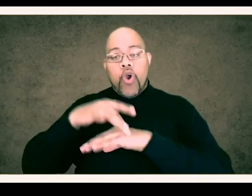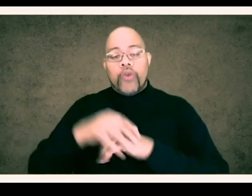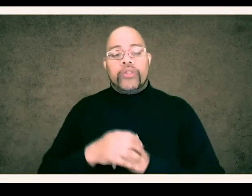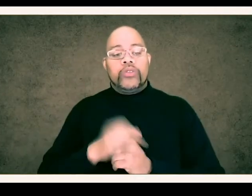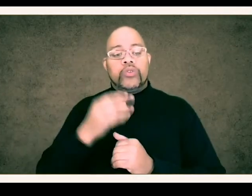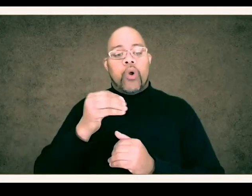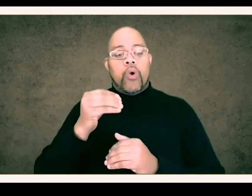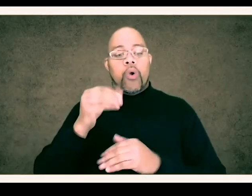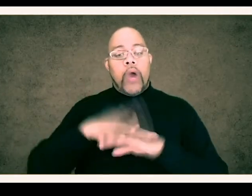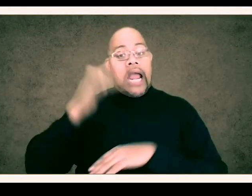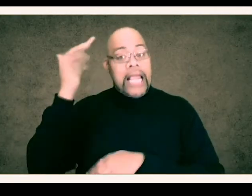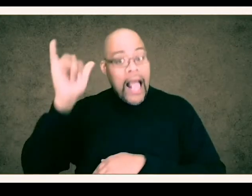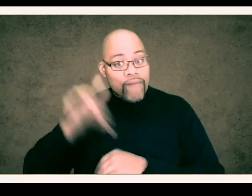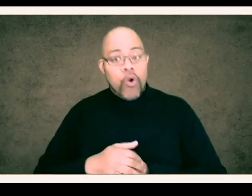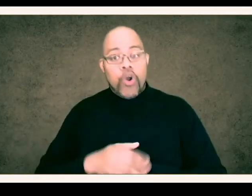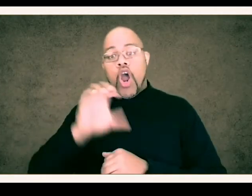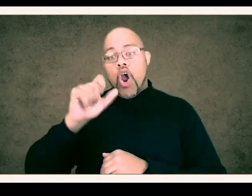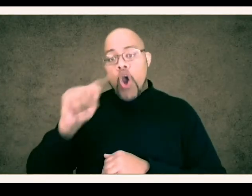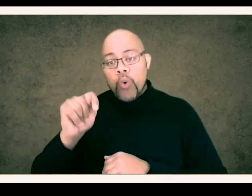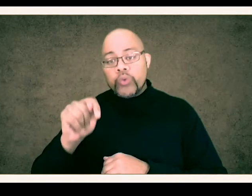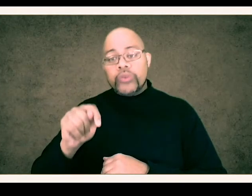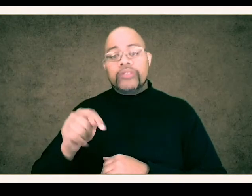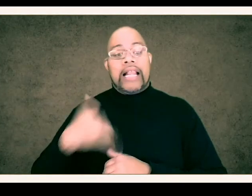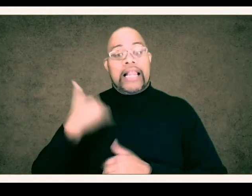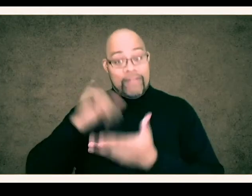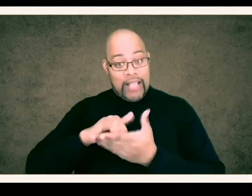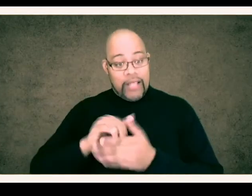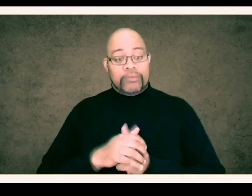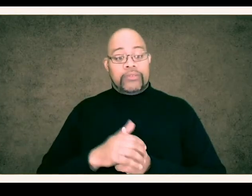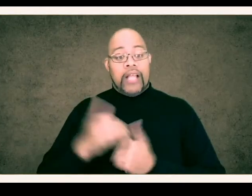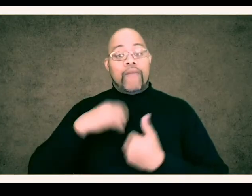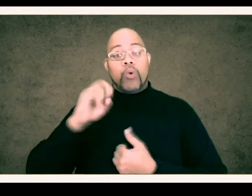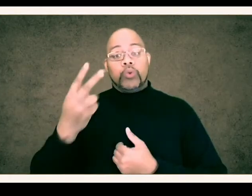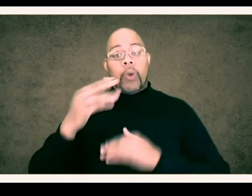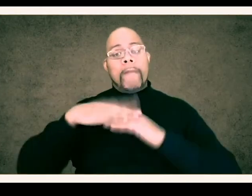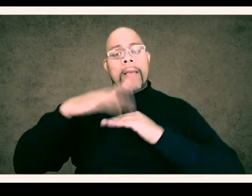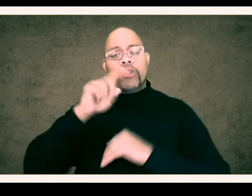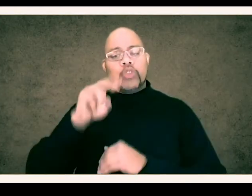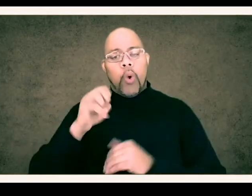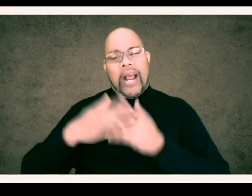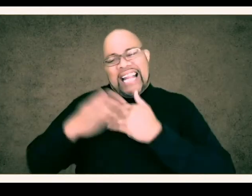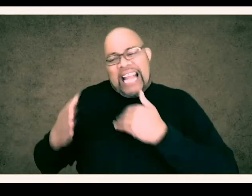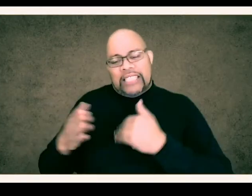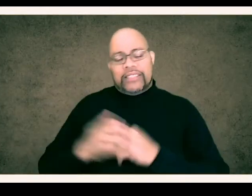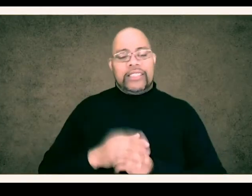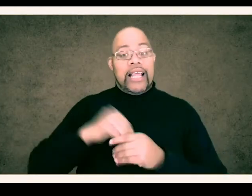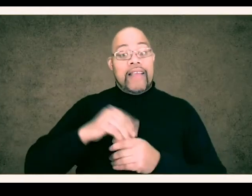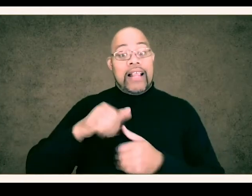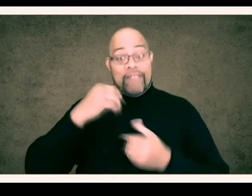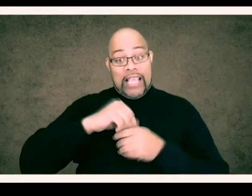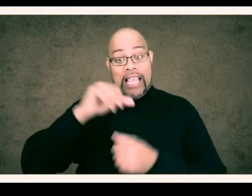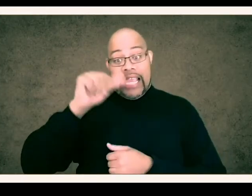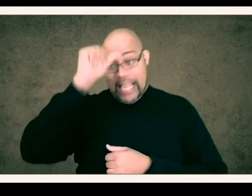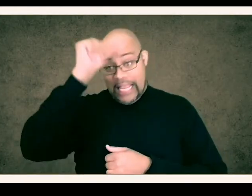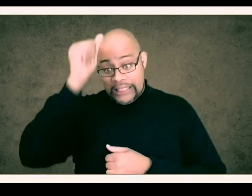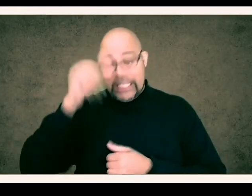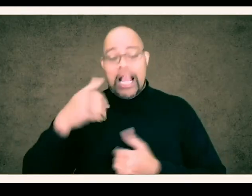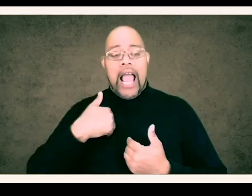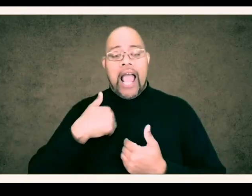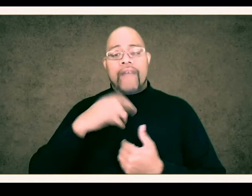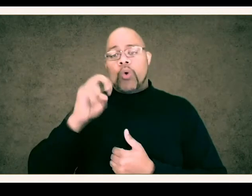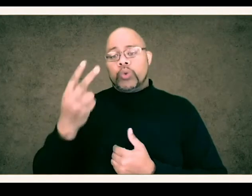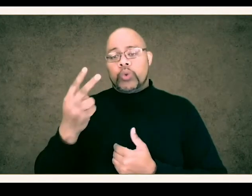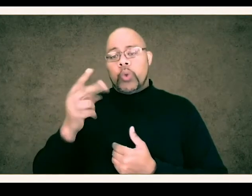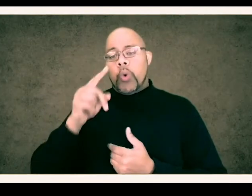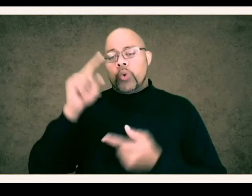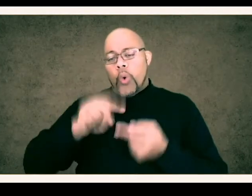So on the California coast, if you live in the state of California, you have oxygen minimum zone right next to you. You live in India, you have oxygen minimum zone